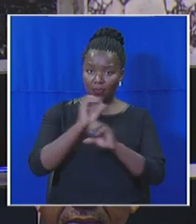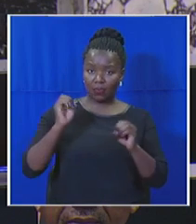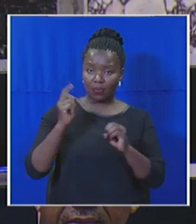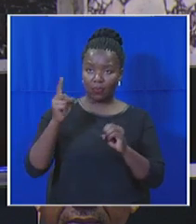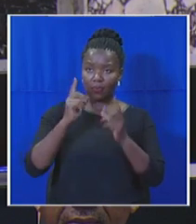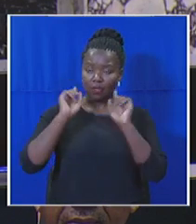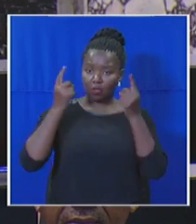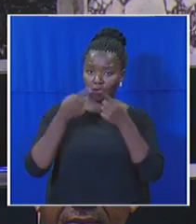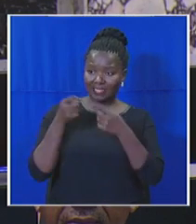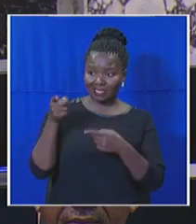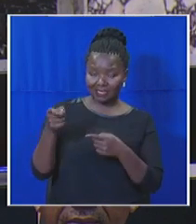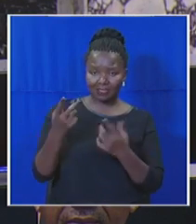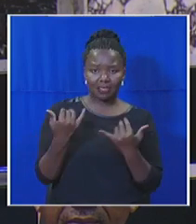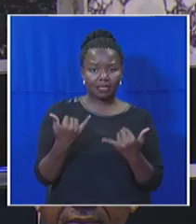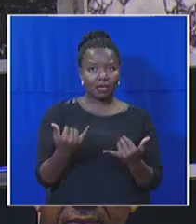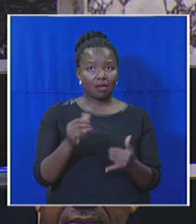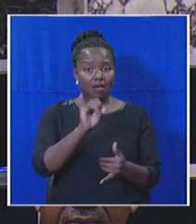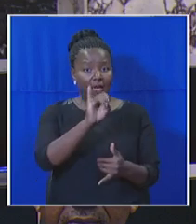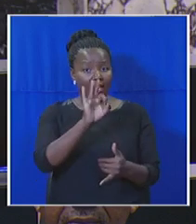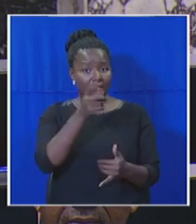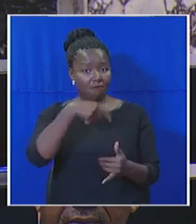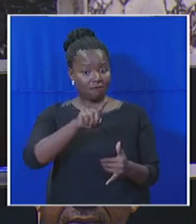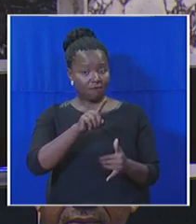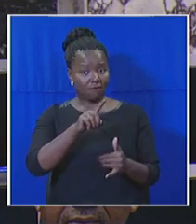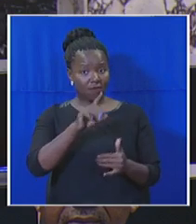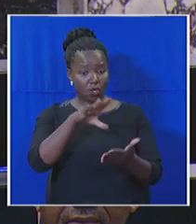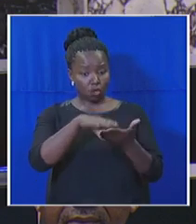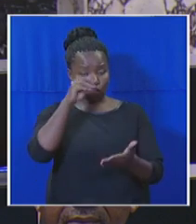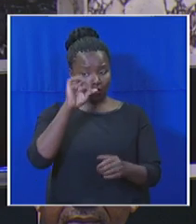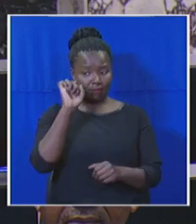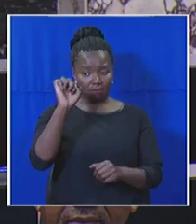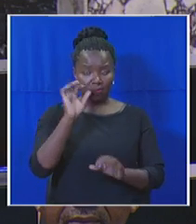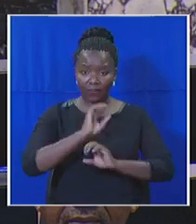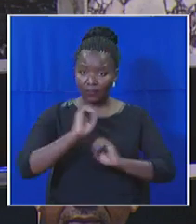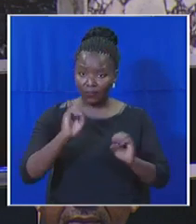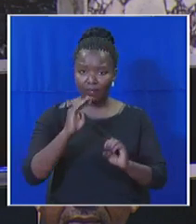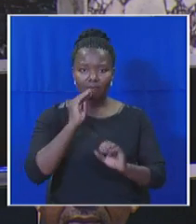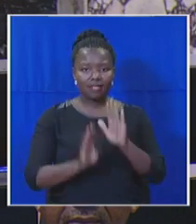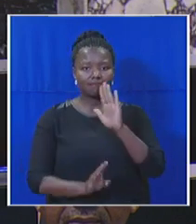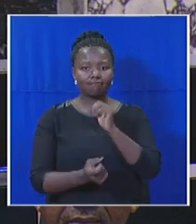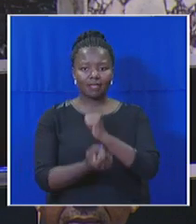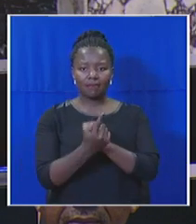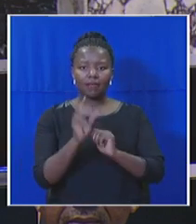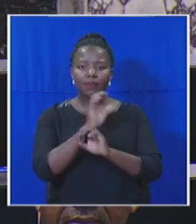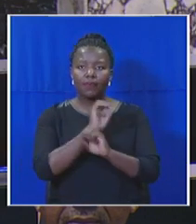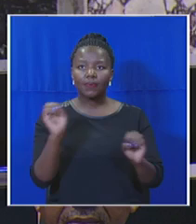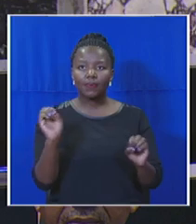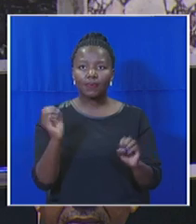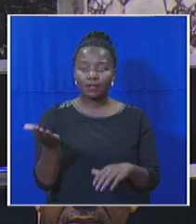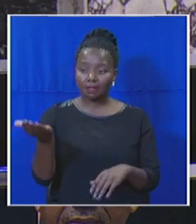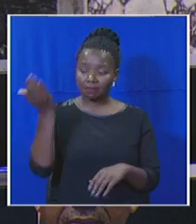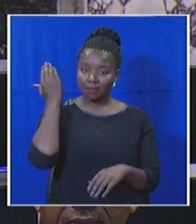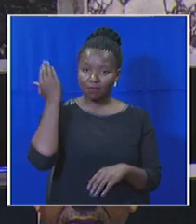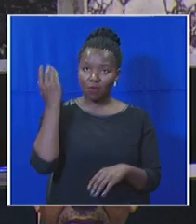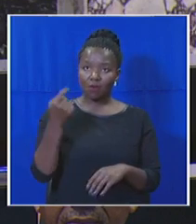gone on the protest, would not have materialized, because the issue of free education was not at all on government's radar. It took